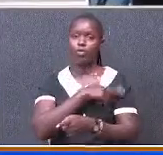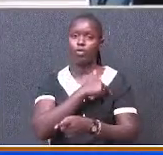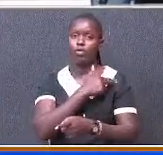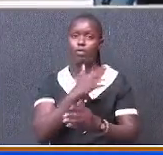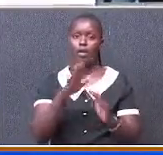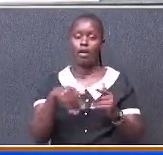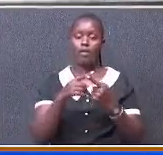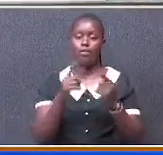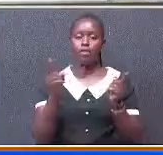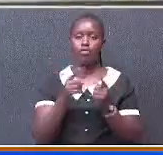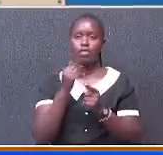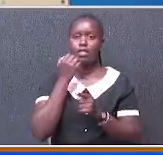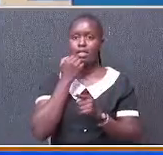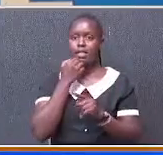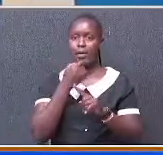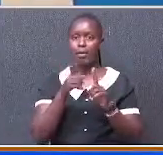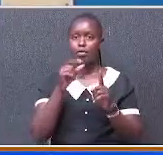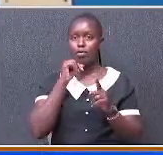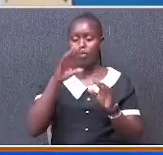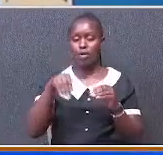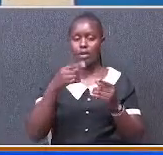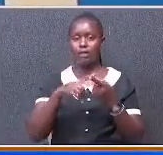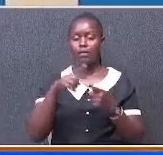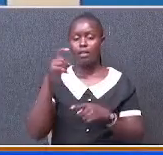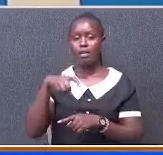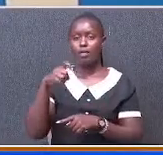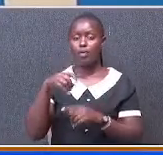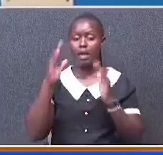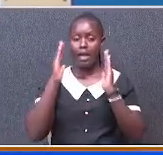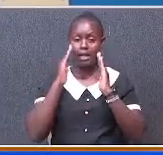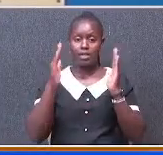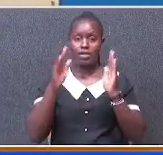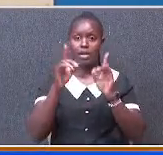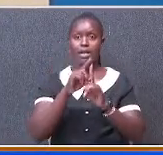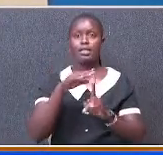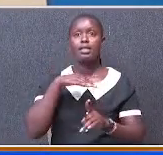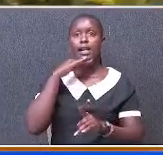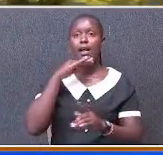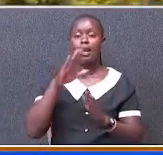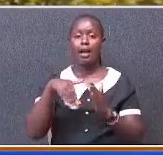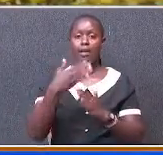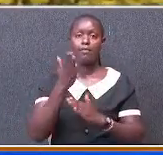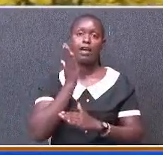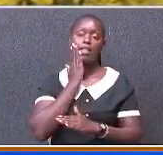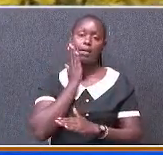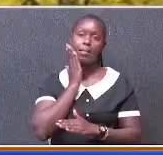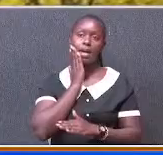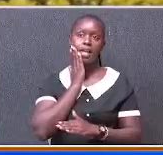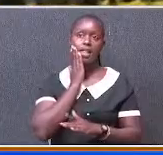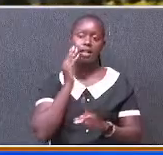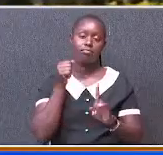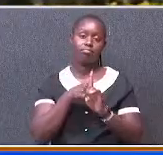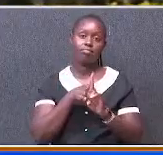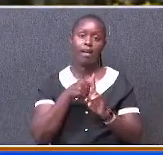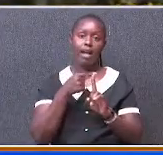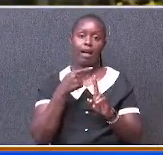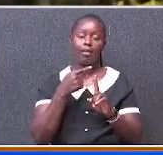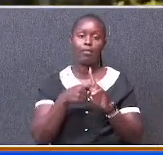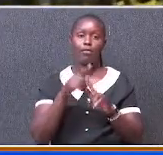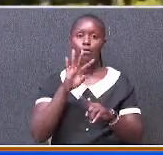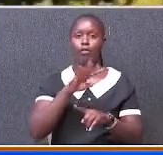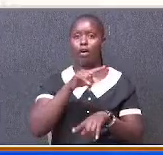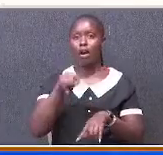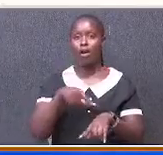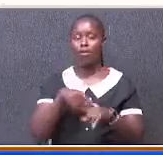short illness but was not given the required medical attention as he passed away after the mother queued for over 4 hours. The family is